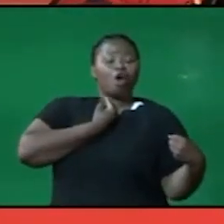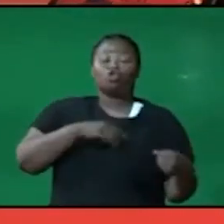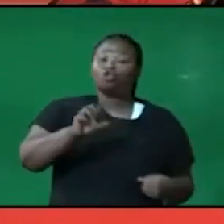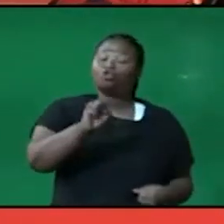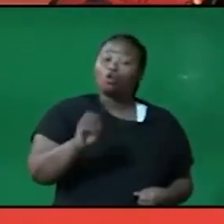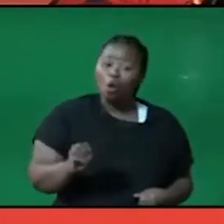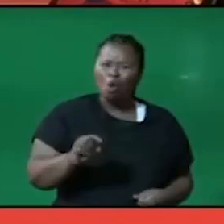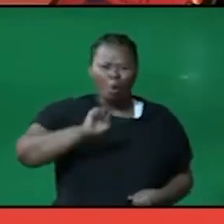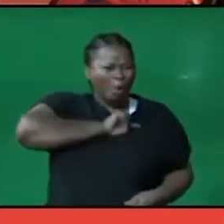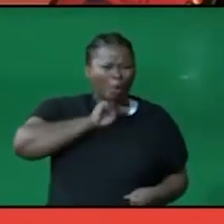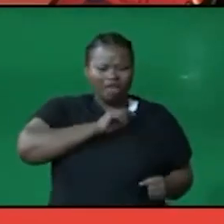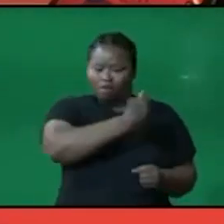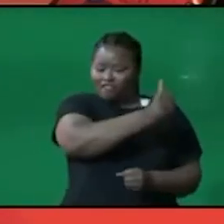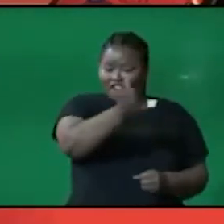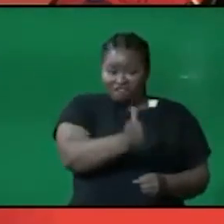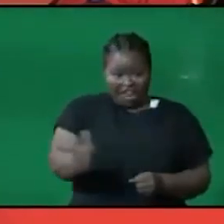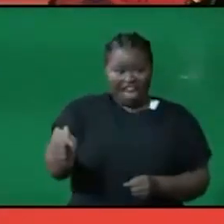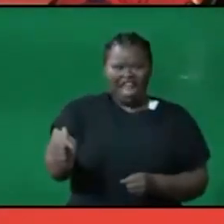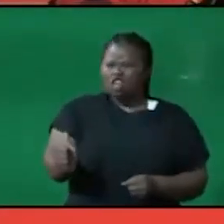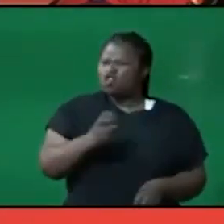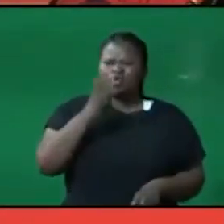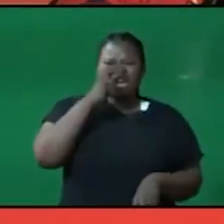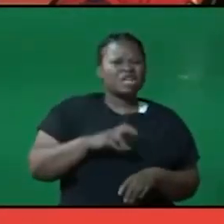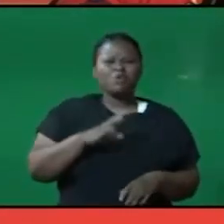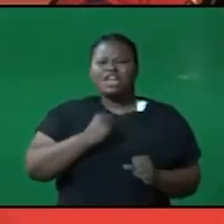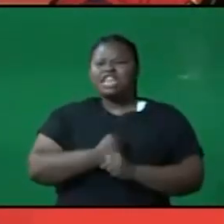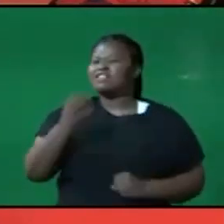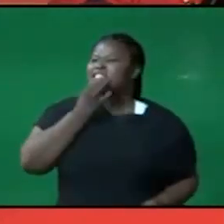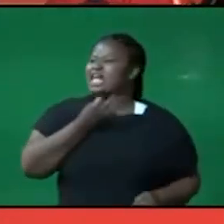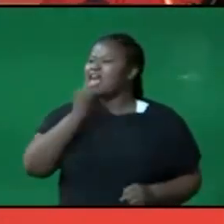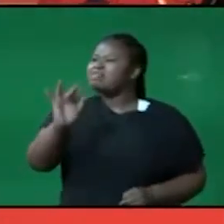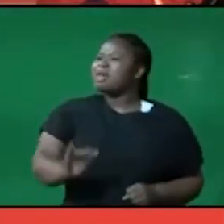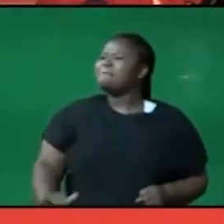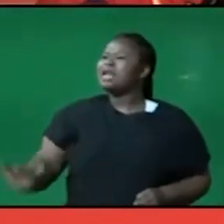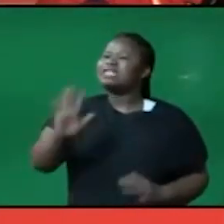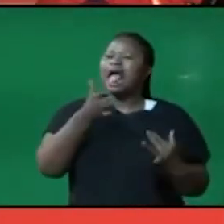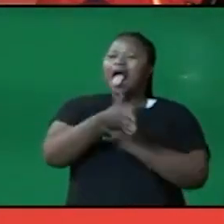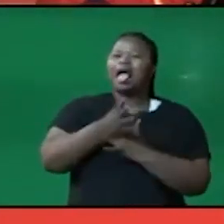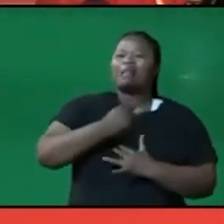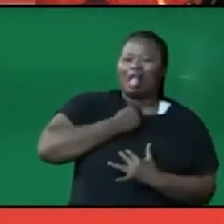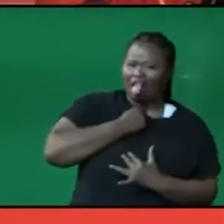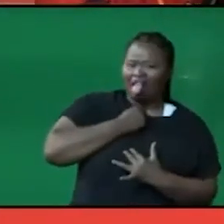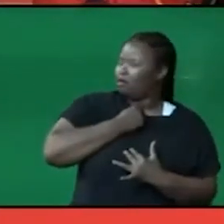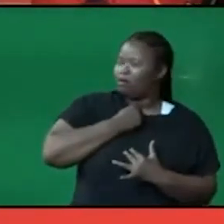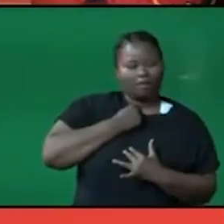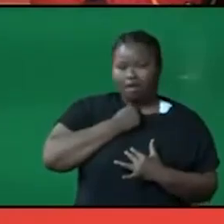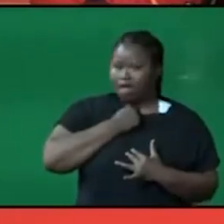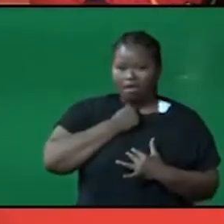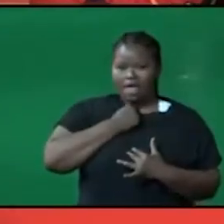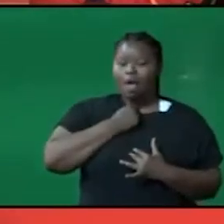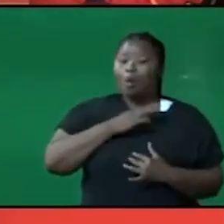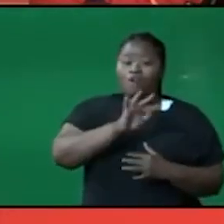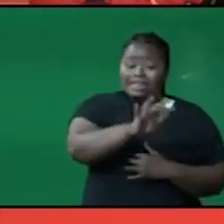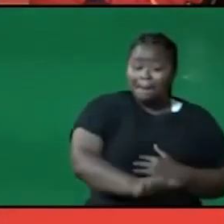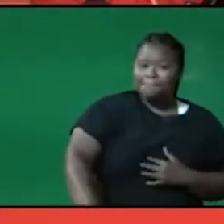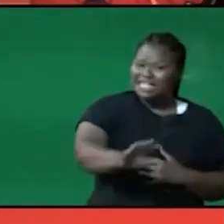So why baggies? You must never say there is an area that is not accessible. Because there are areas